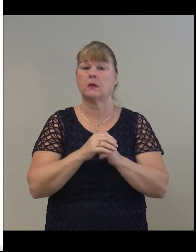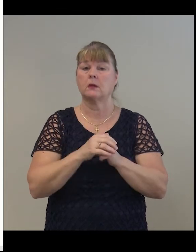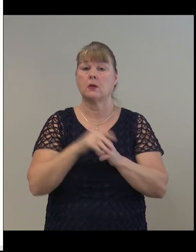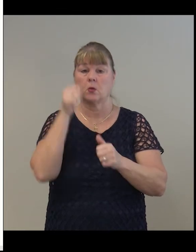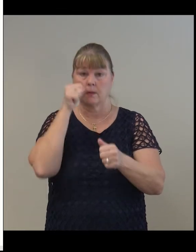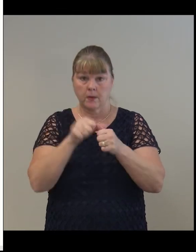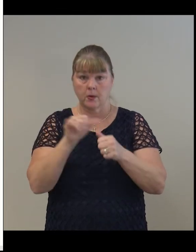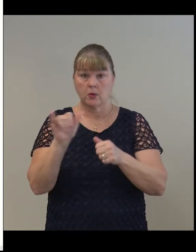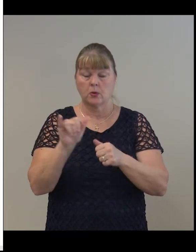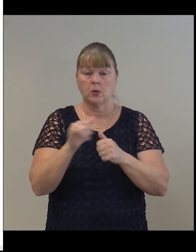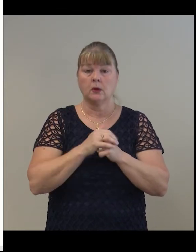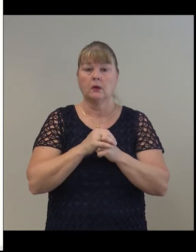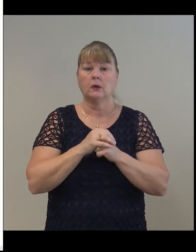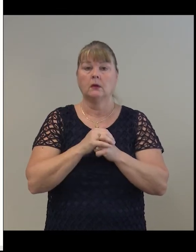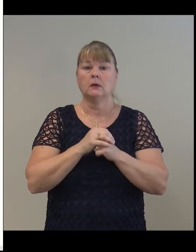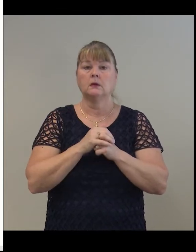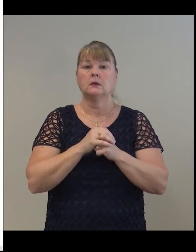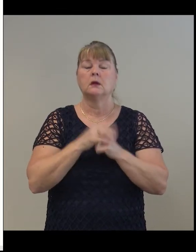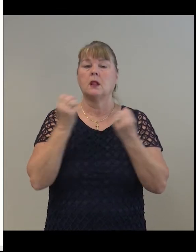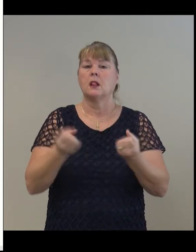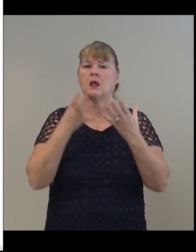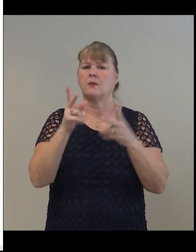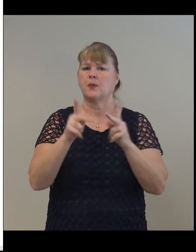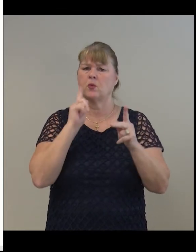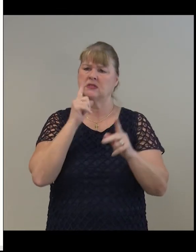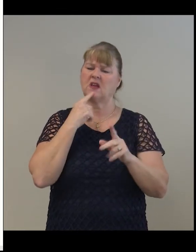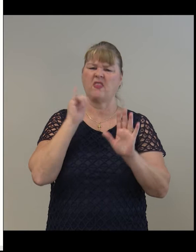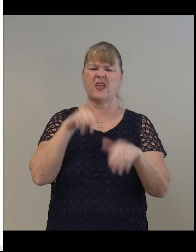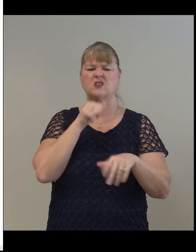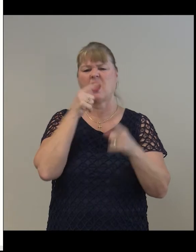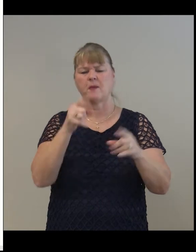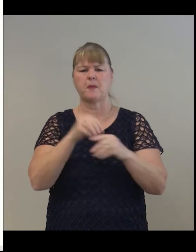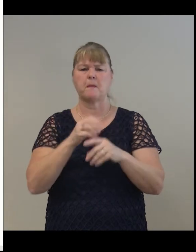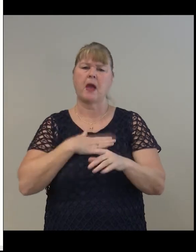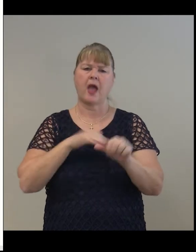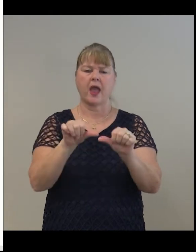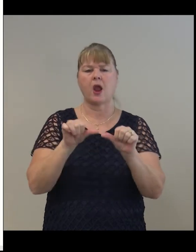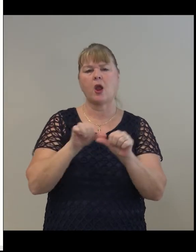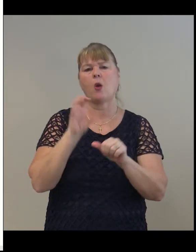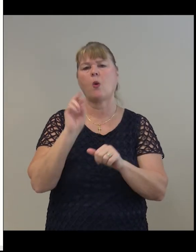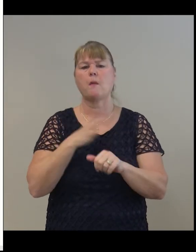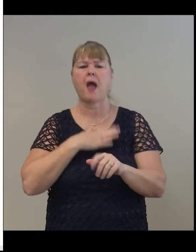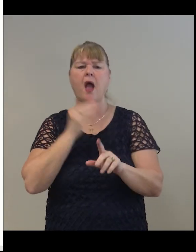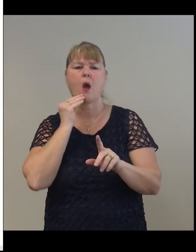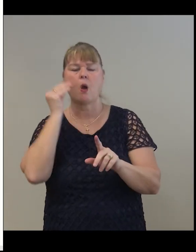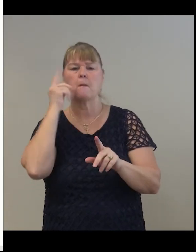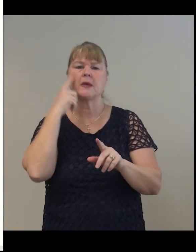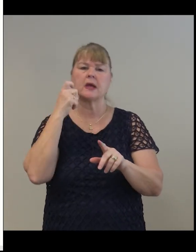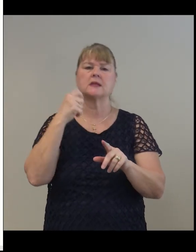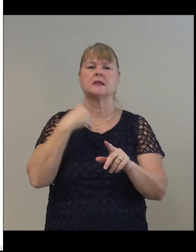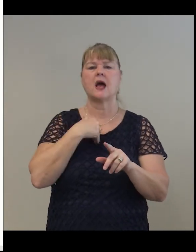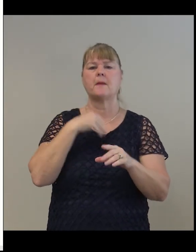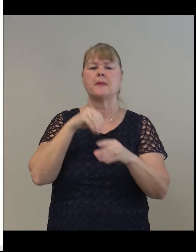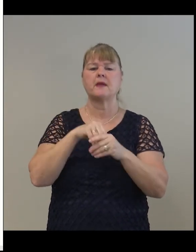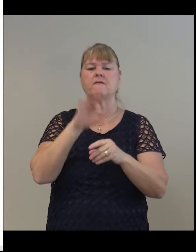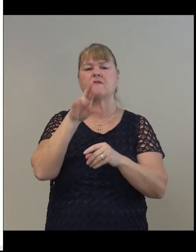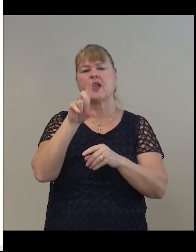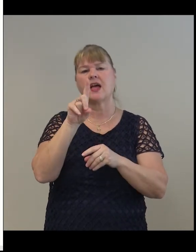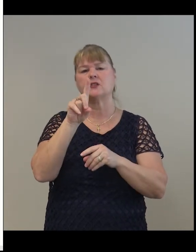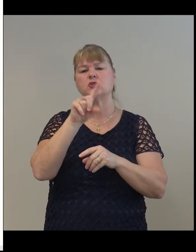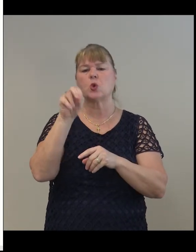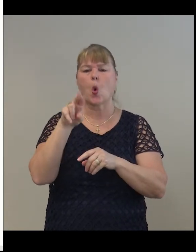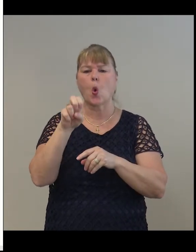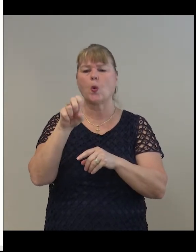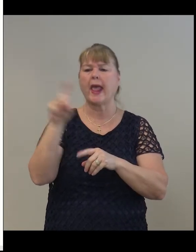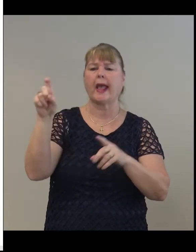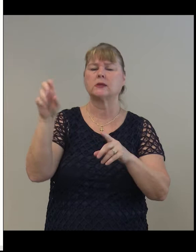too, a lot of people will say, well, that's not going to happen in my area or in my home because I'm in flood zone X or I have